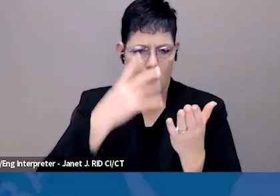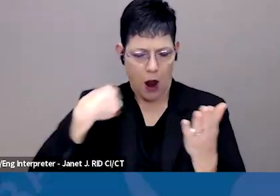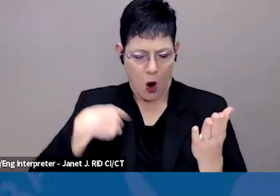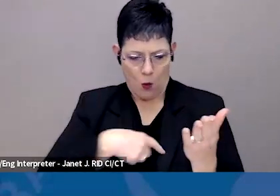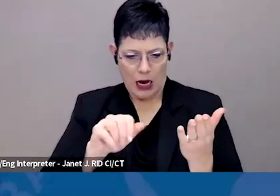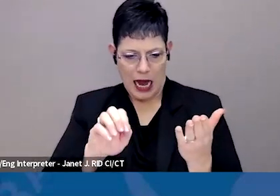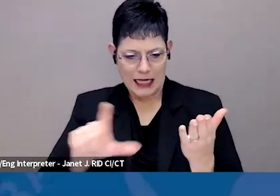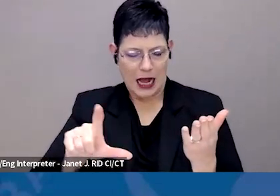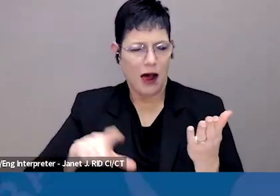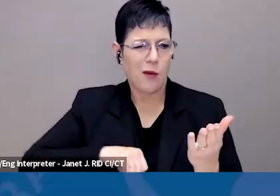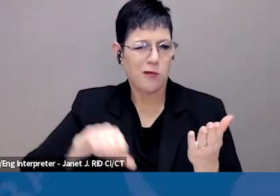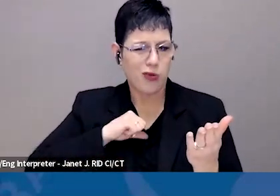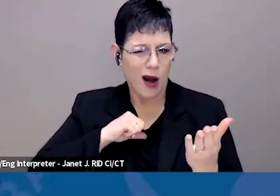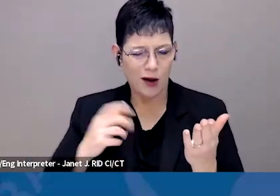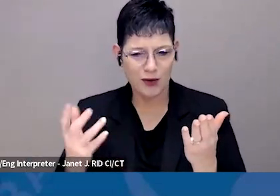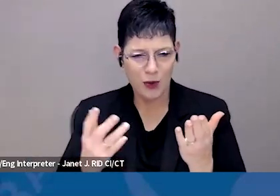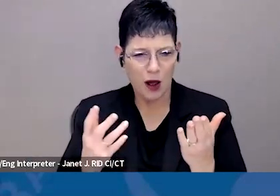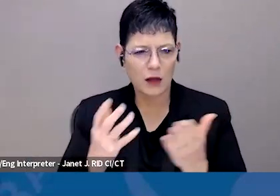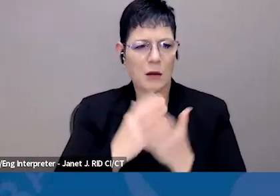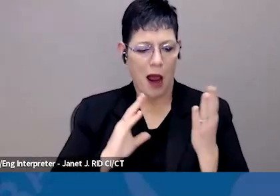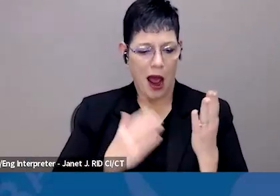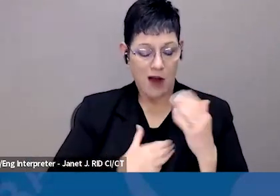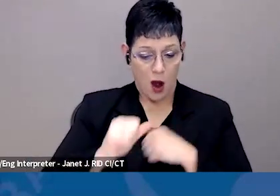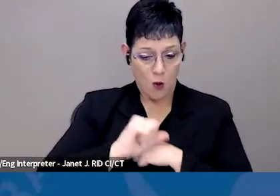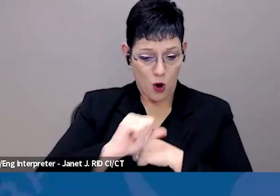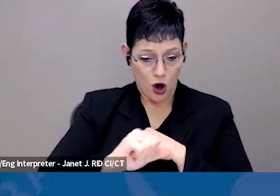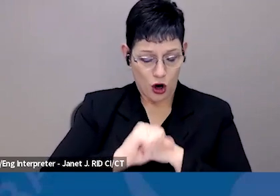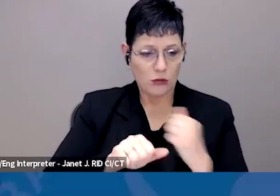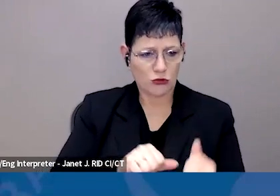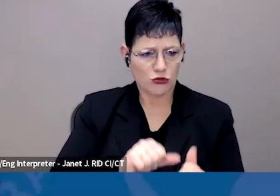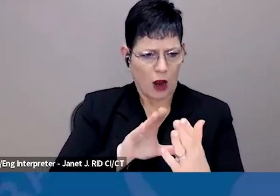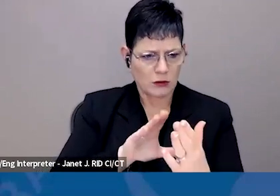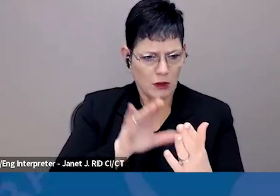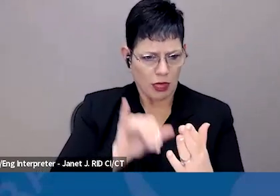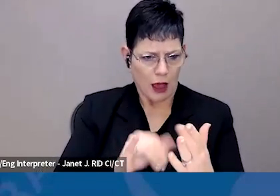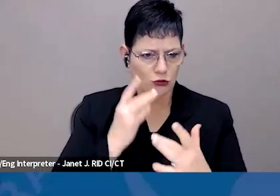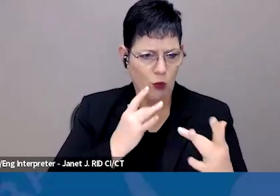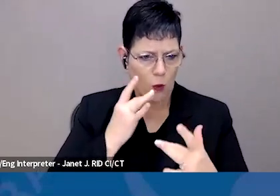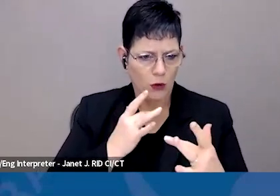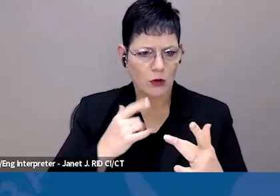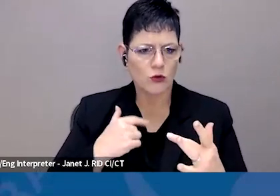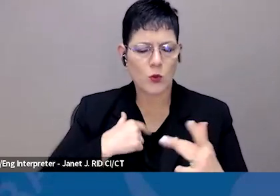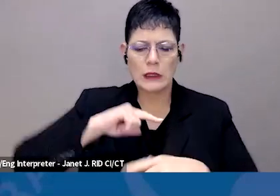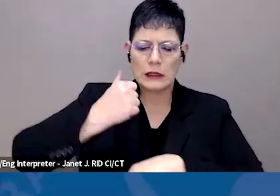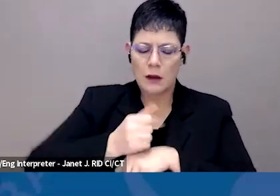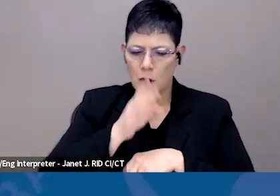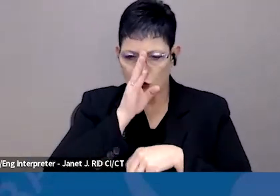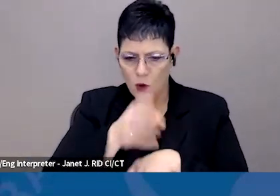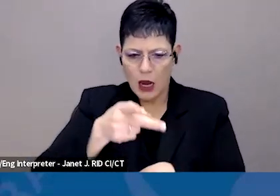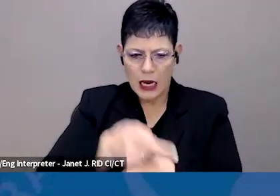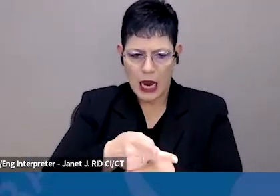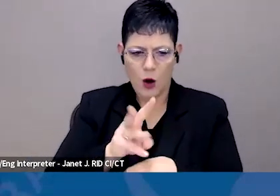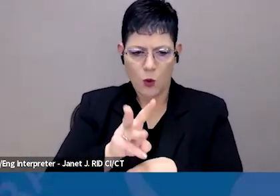is so proud of the fact that as part of the effort to address these issues, we established the Direct Care Workforce Strategy